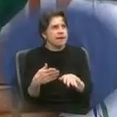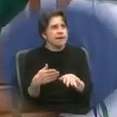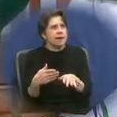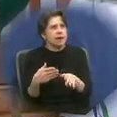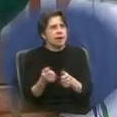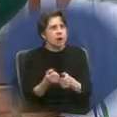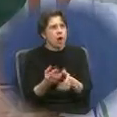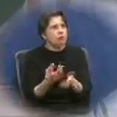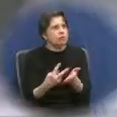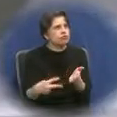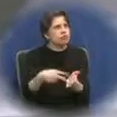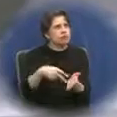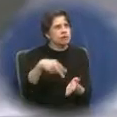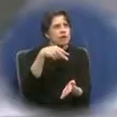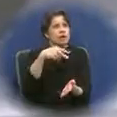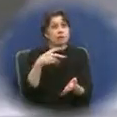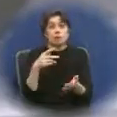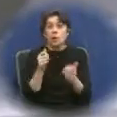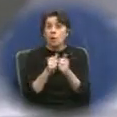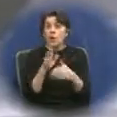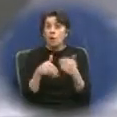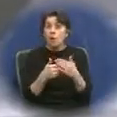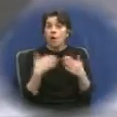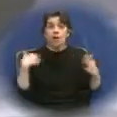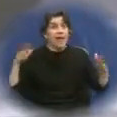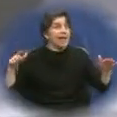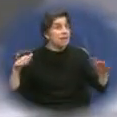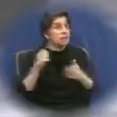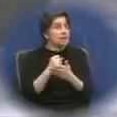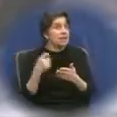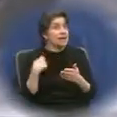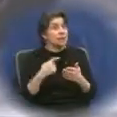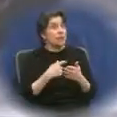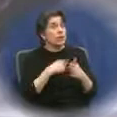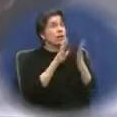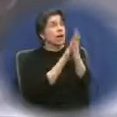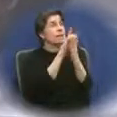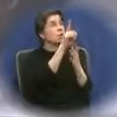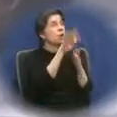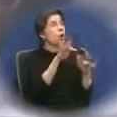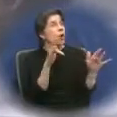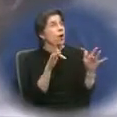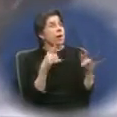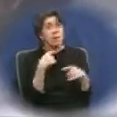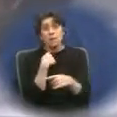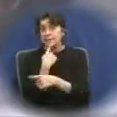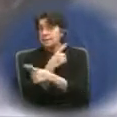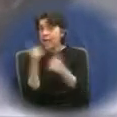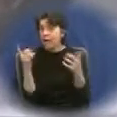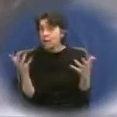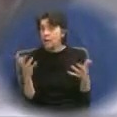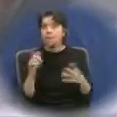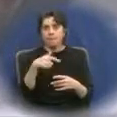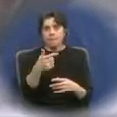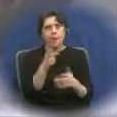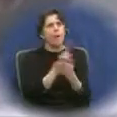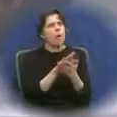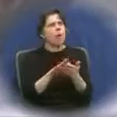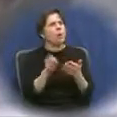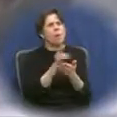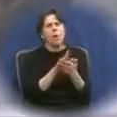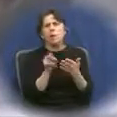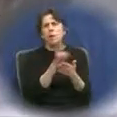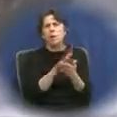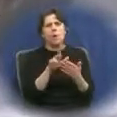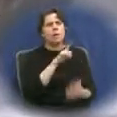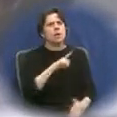so with the angels and all the saints, we declare your glory, as with one voice we acclaim, Holy, holy, holy,